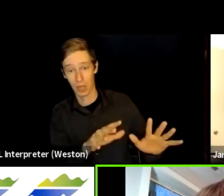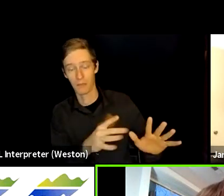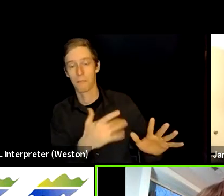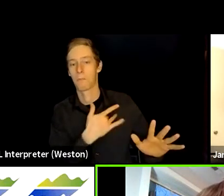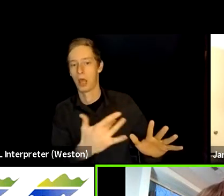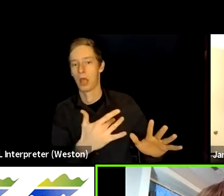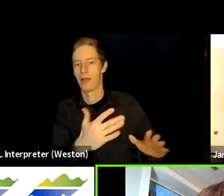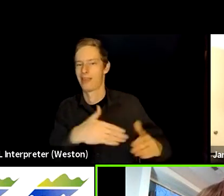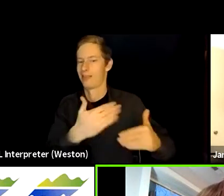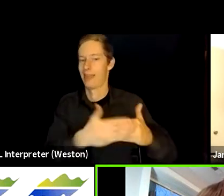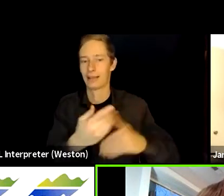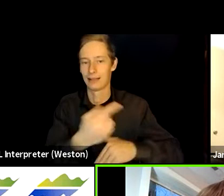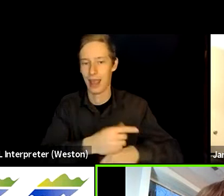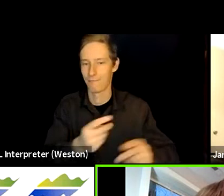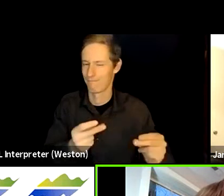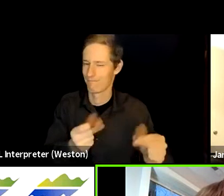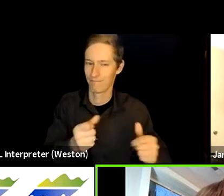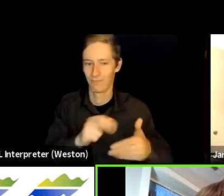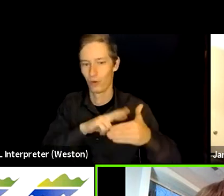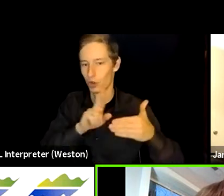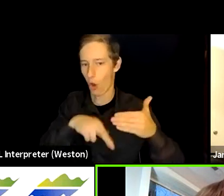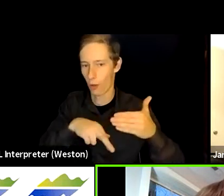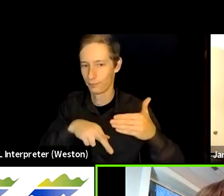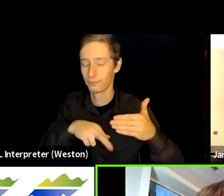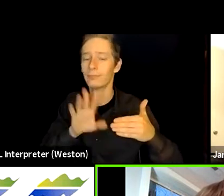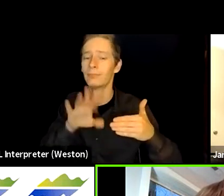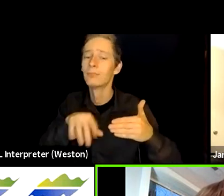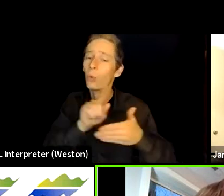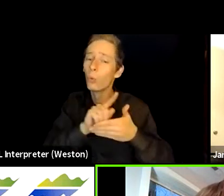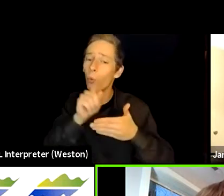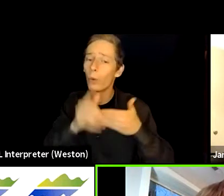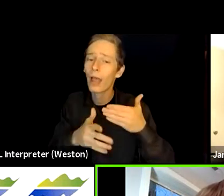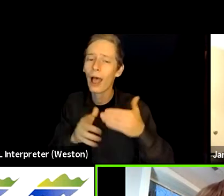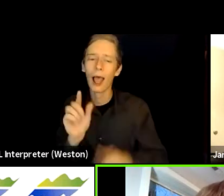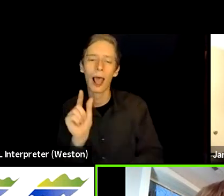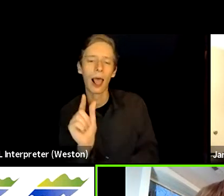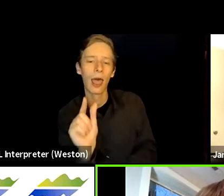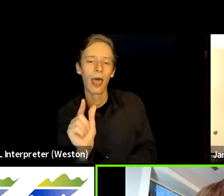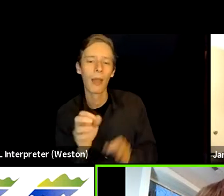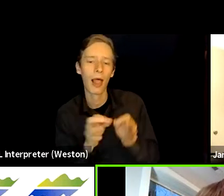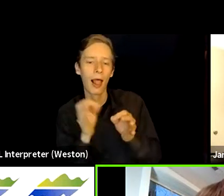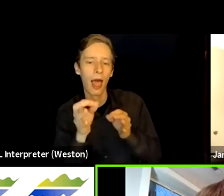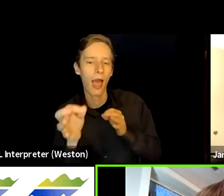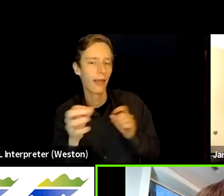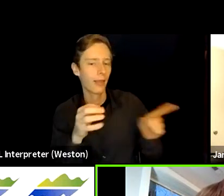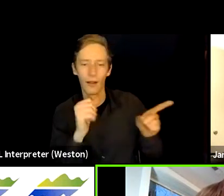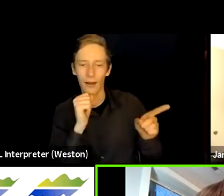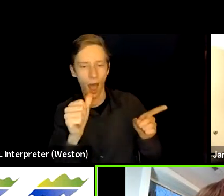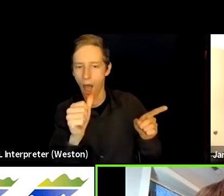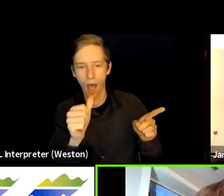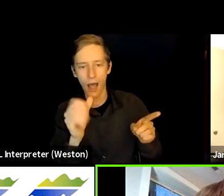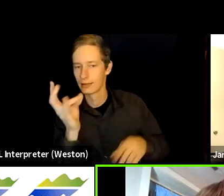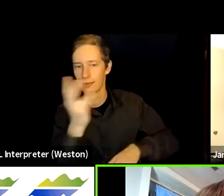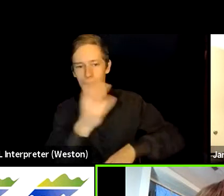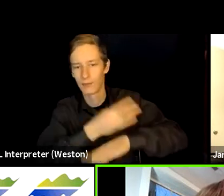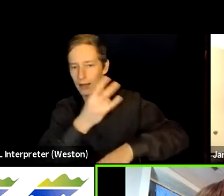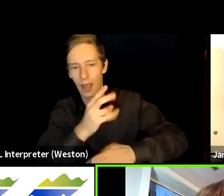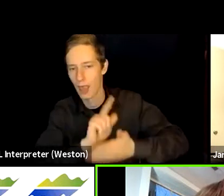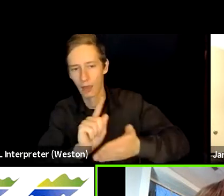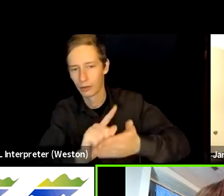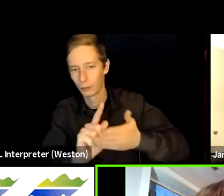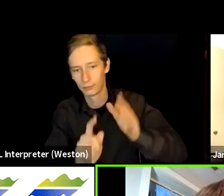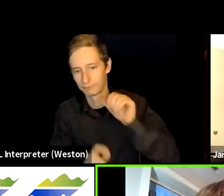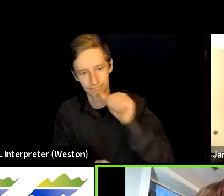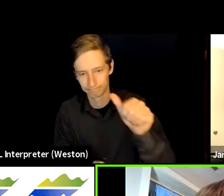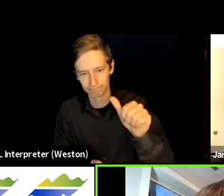next day. The weekends, we do have a little bit of a lag because they don't run 7 days a week. That being said, if we